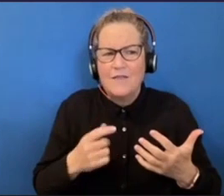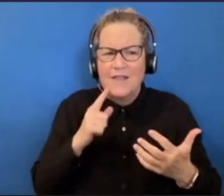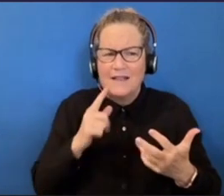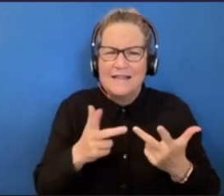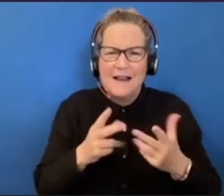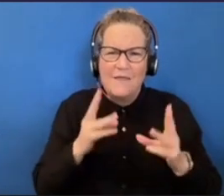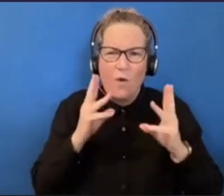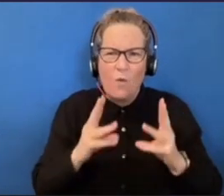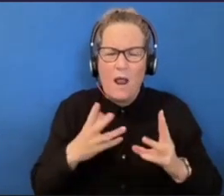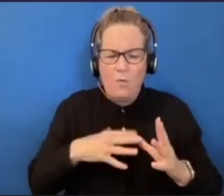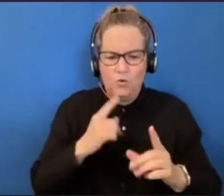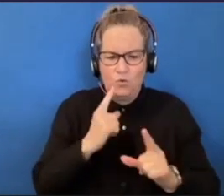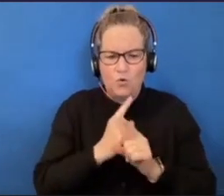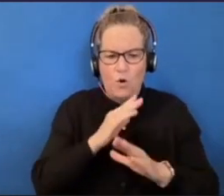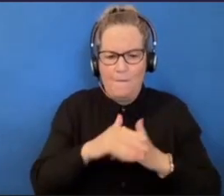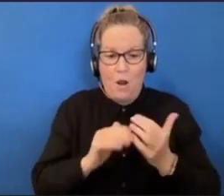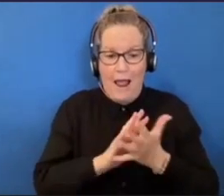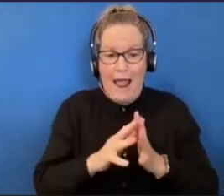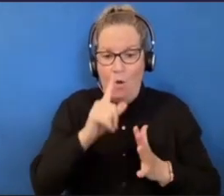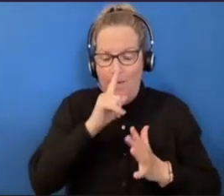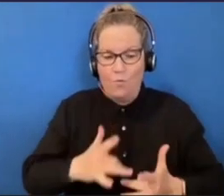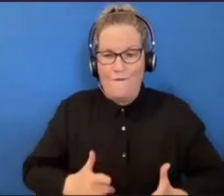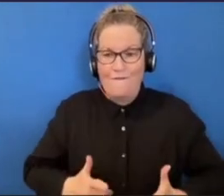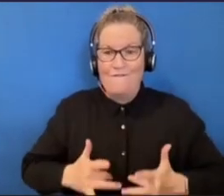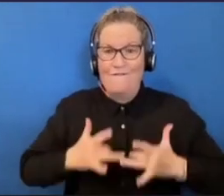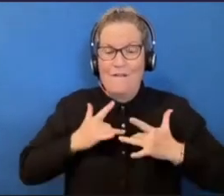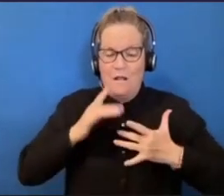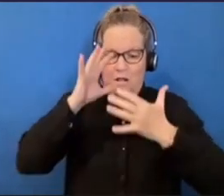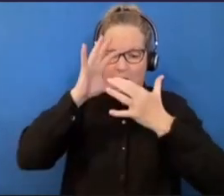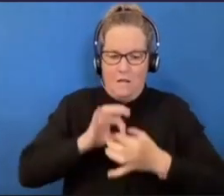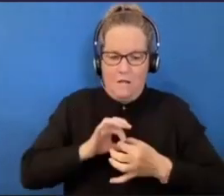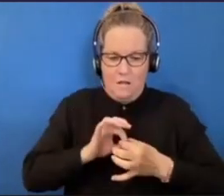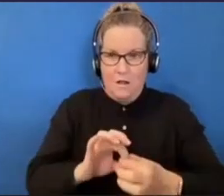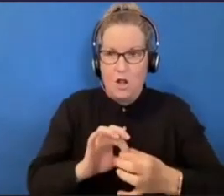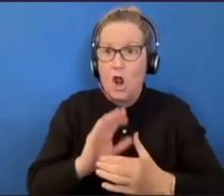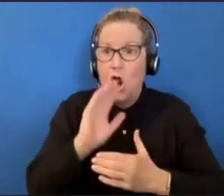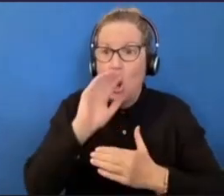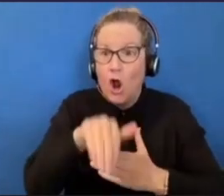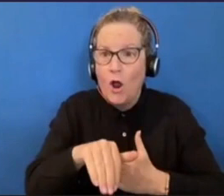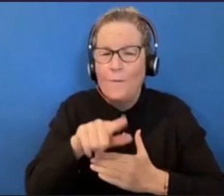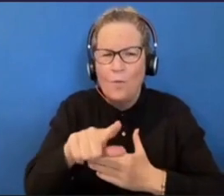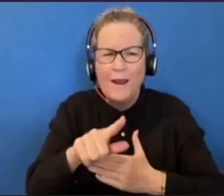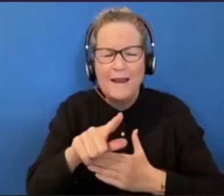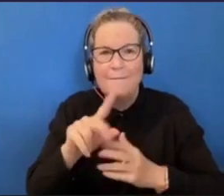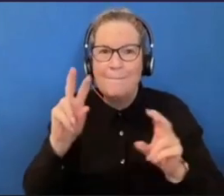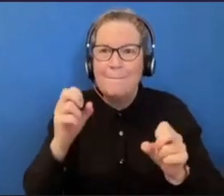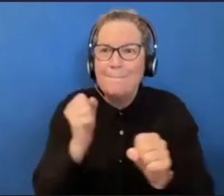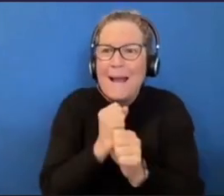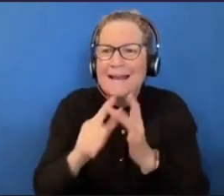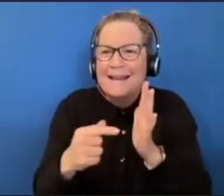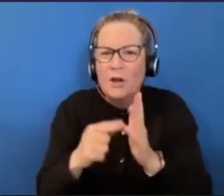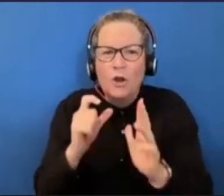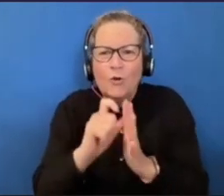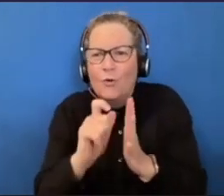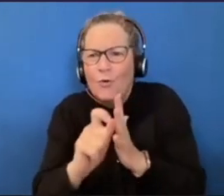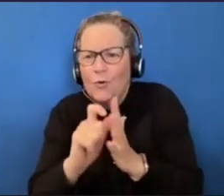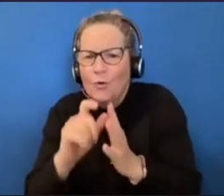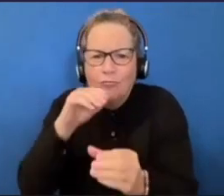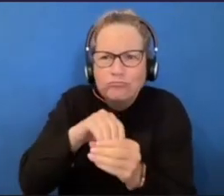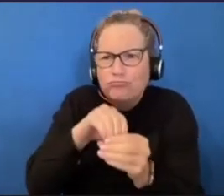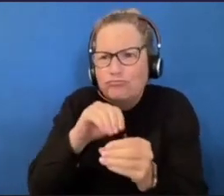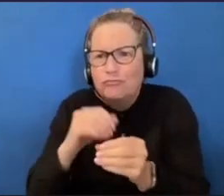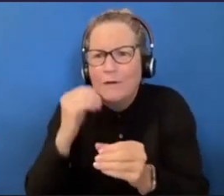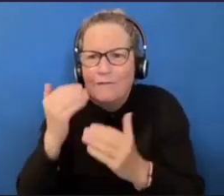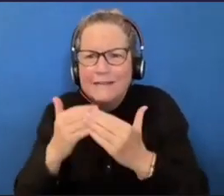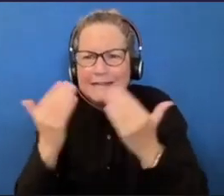to talk about promoting a sense of home, is understanding as home is something we make every day. And we really need to be asking, is the